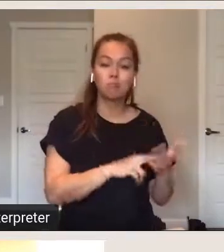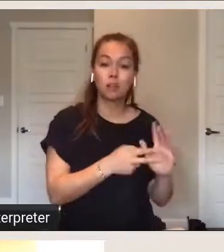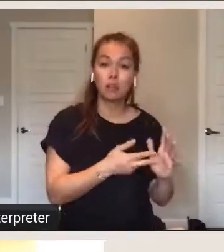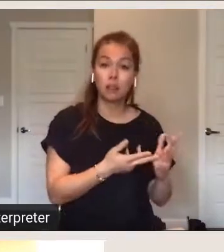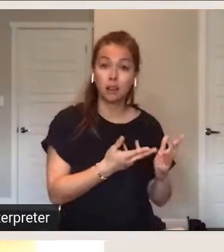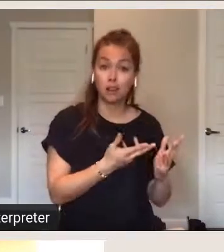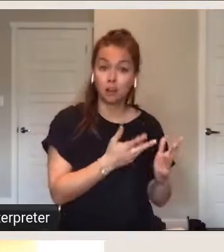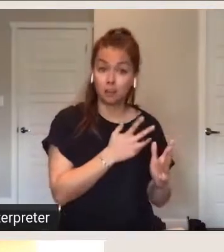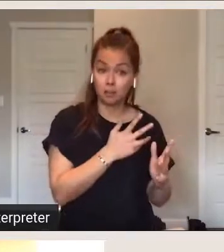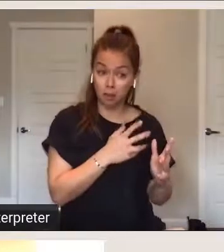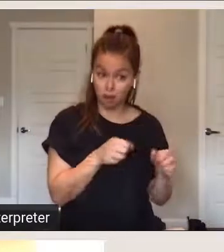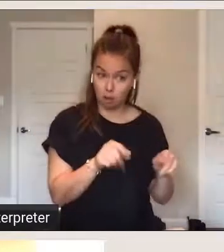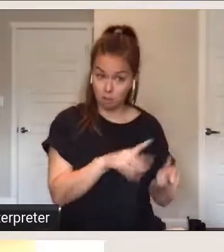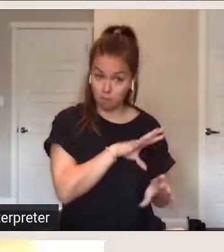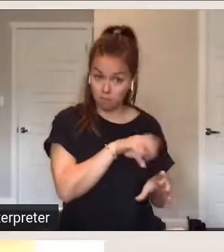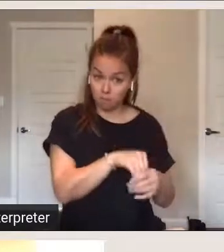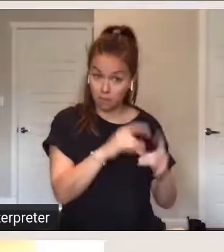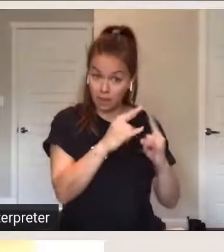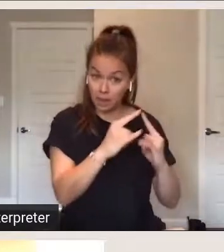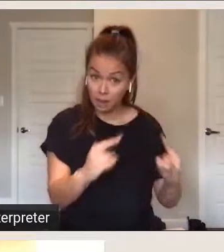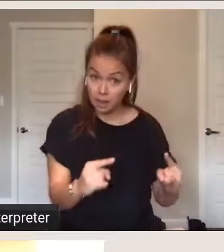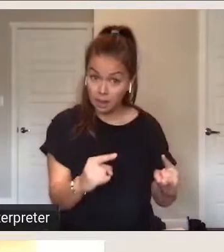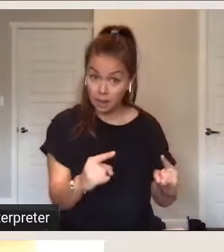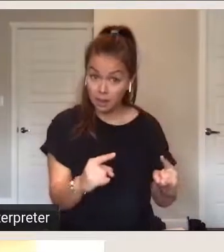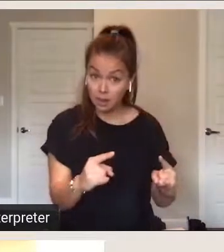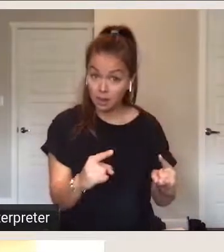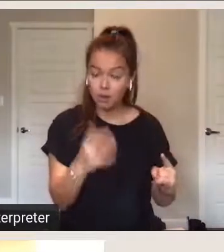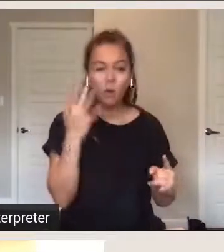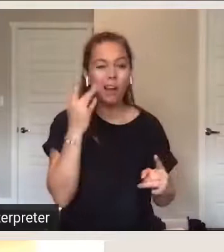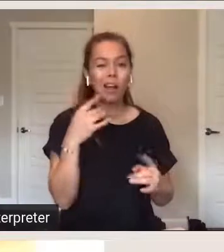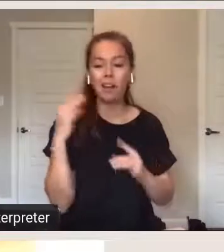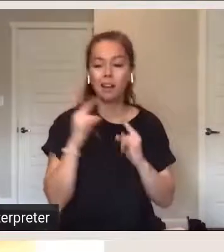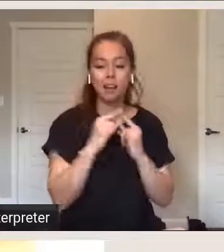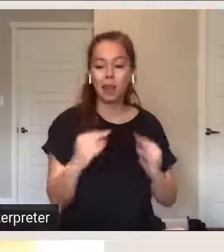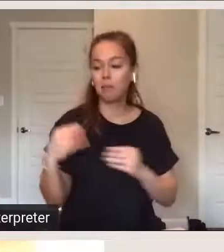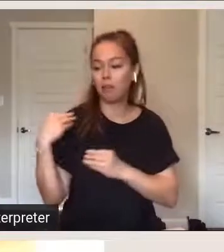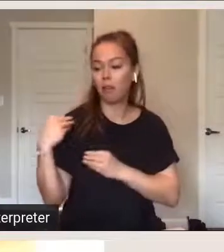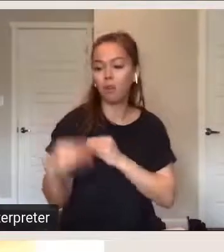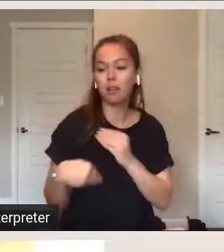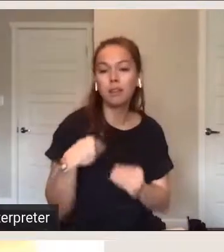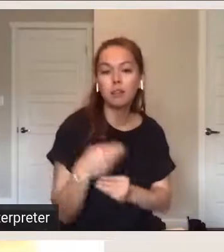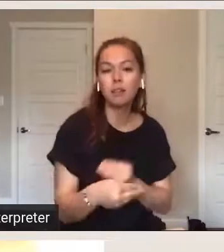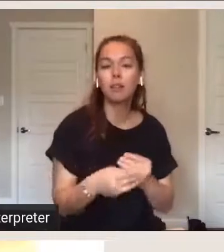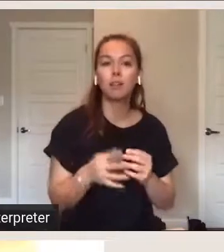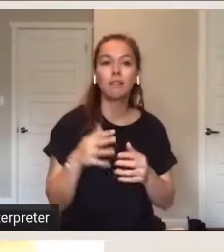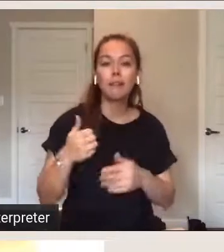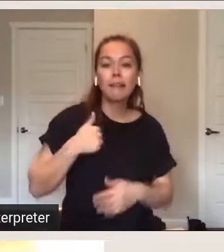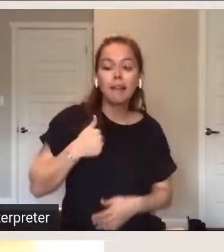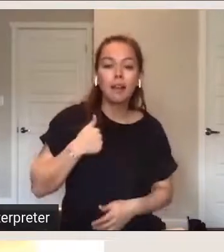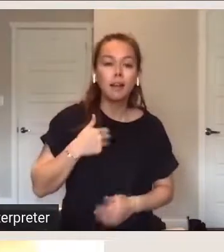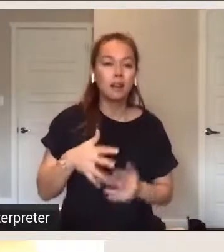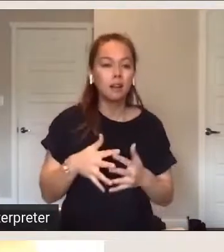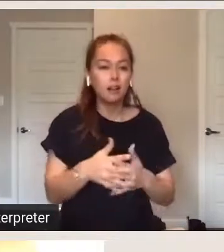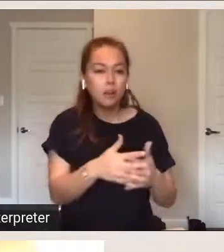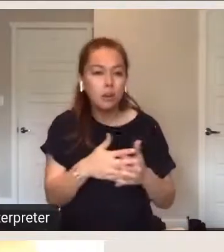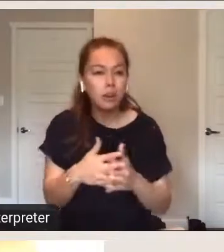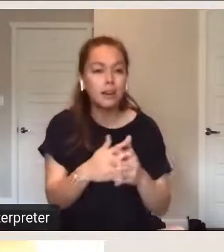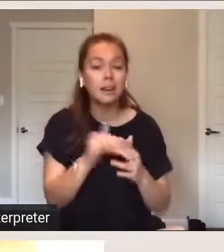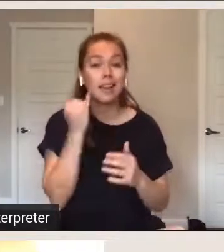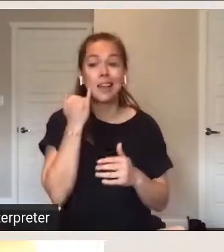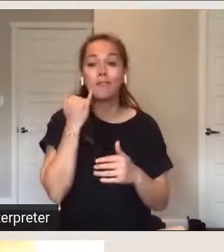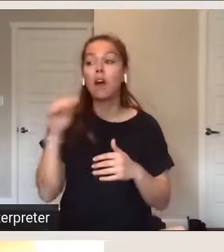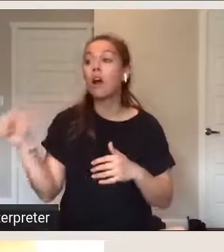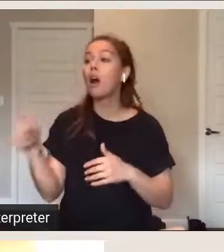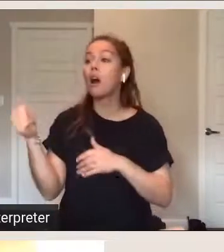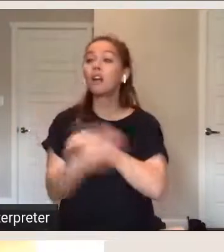know, as a newcomer to a place like Canada or the United States, camping might not,